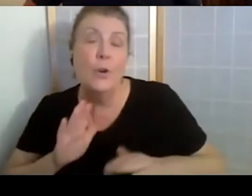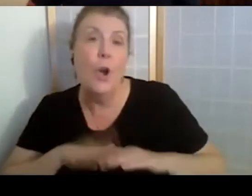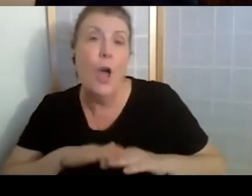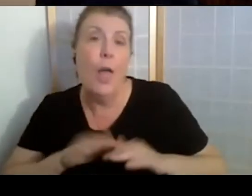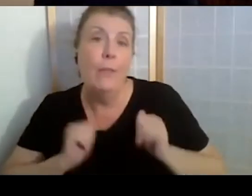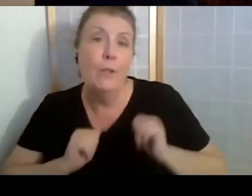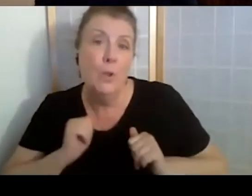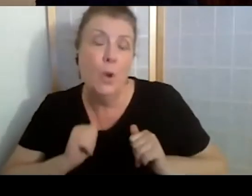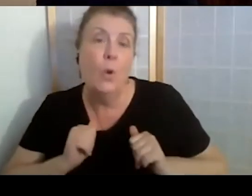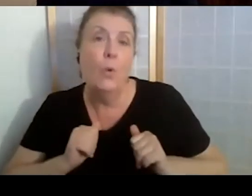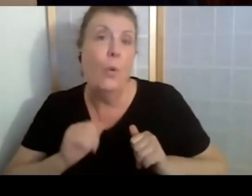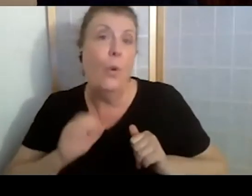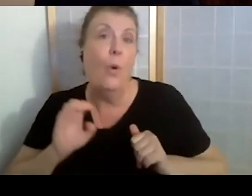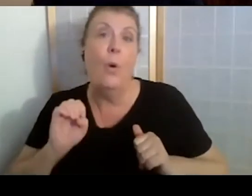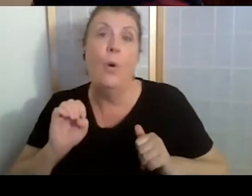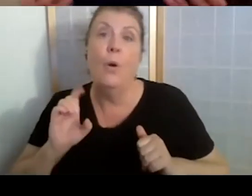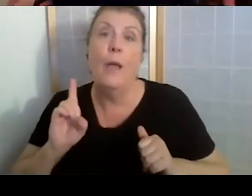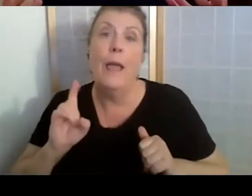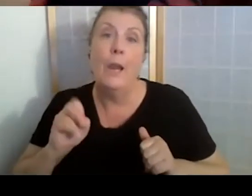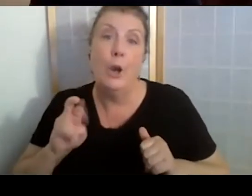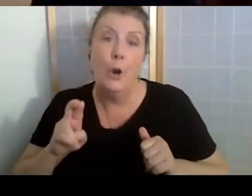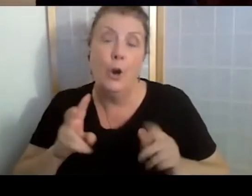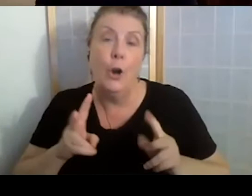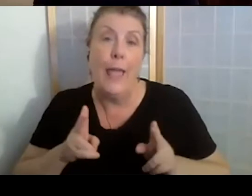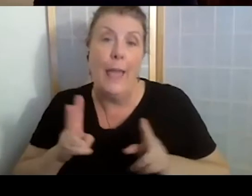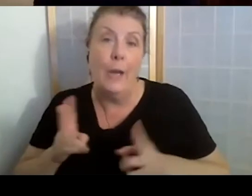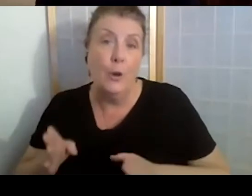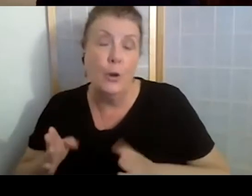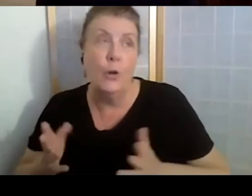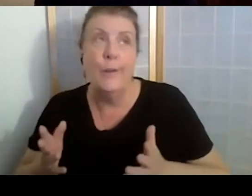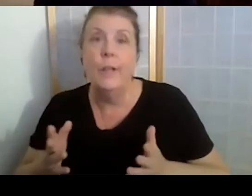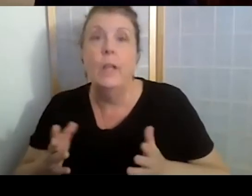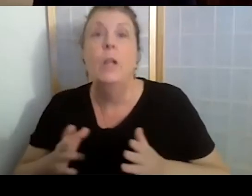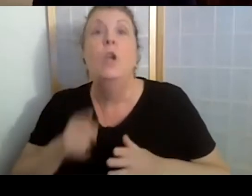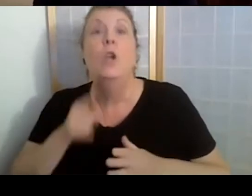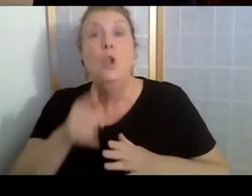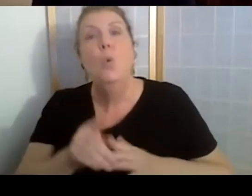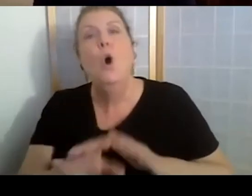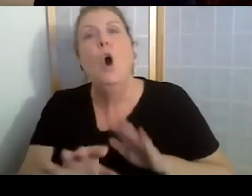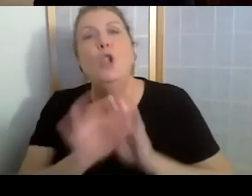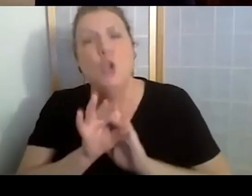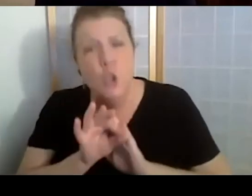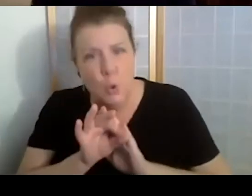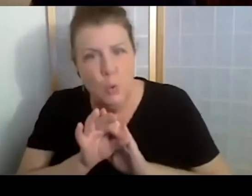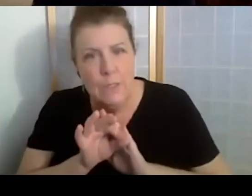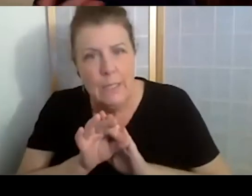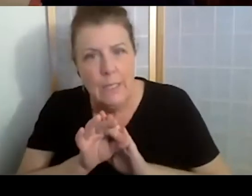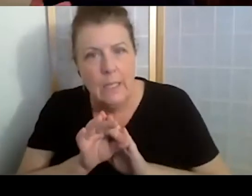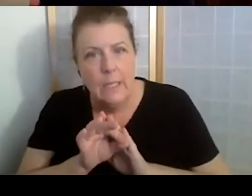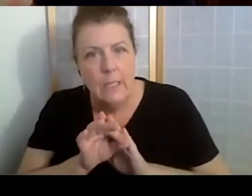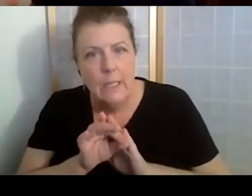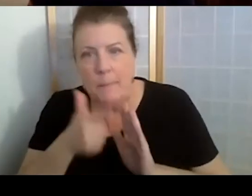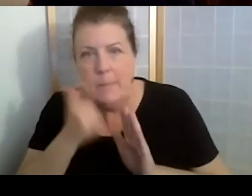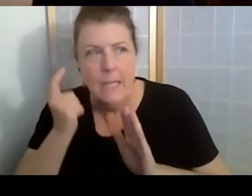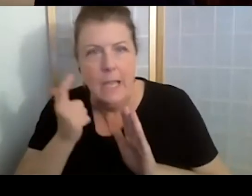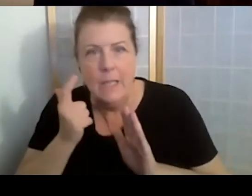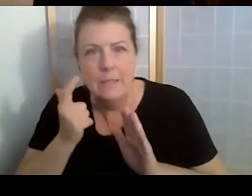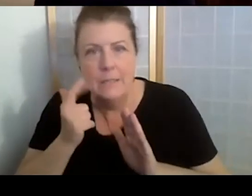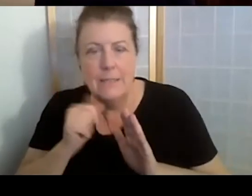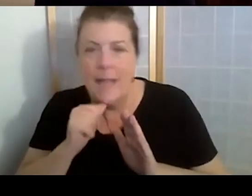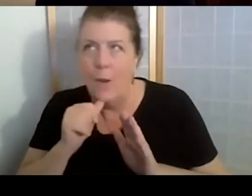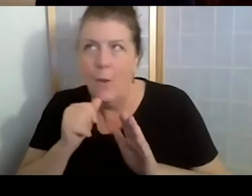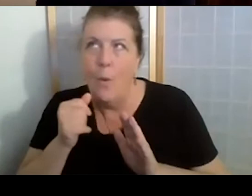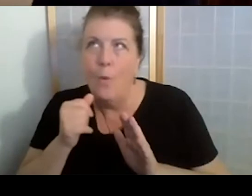this thing, you know, most of the time, because the landscape is so vast now, it's not just to get a